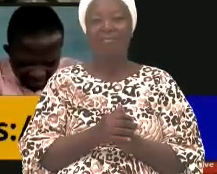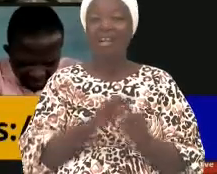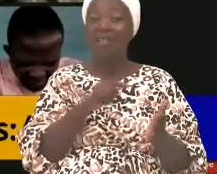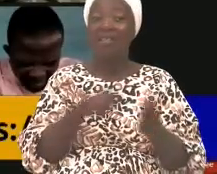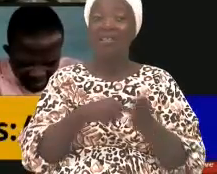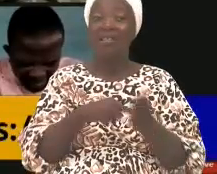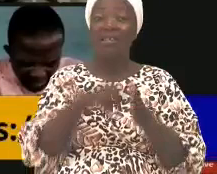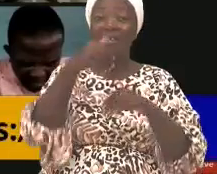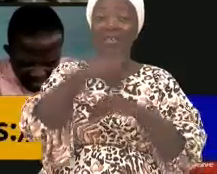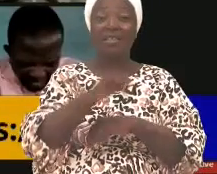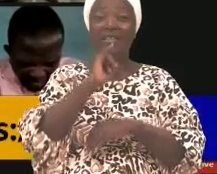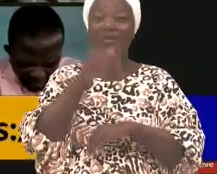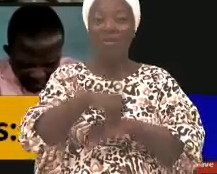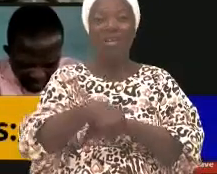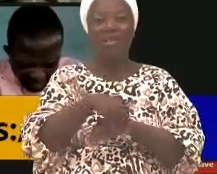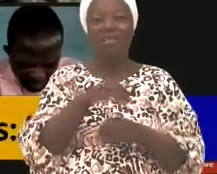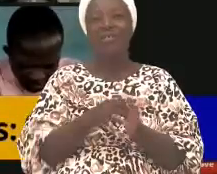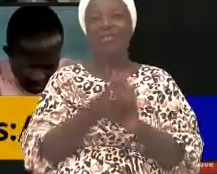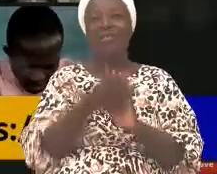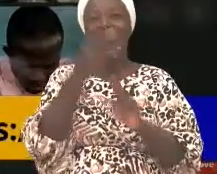Tonight is your night.